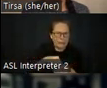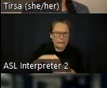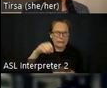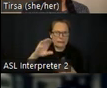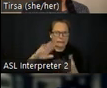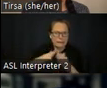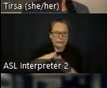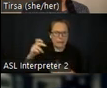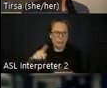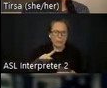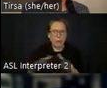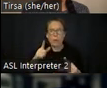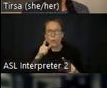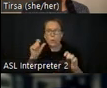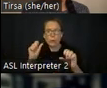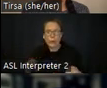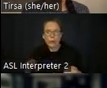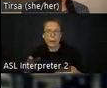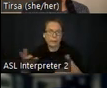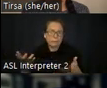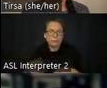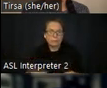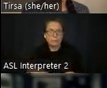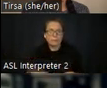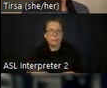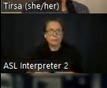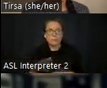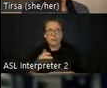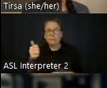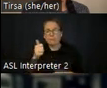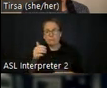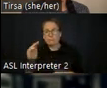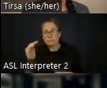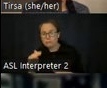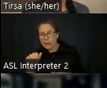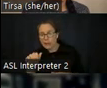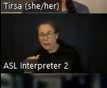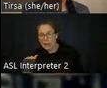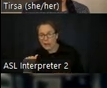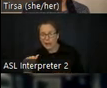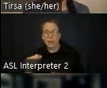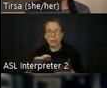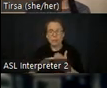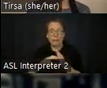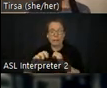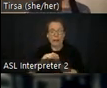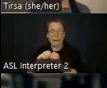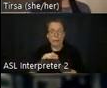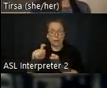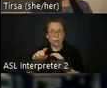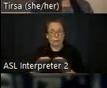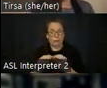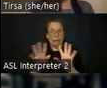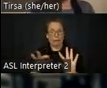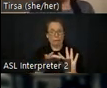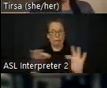public. And then I wrote subsection A, should clearly, these advertisements should clearly state these are not